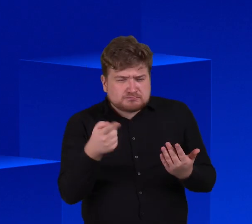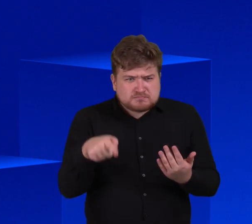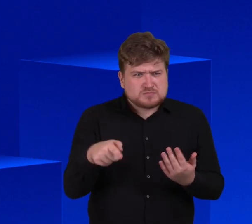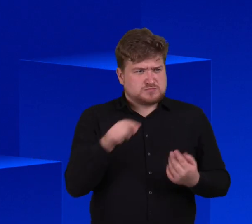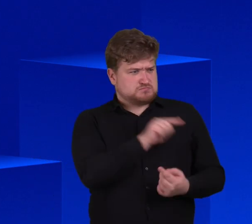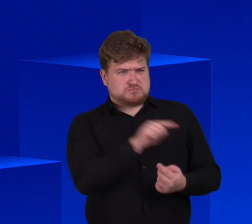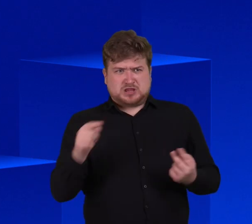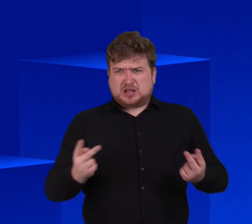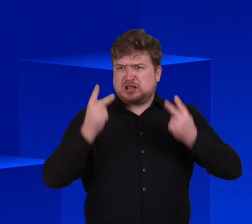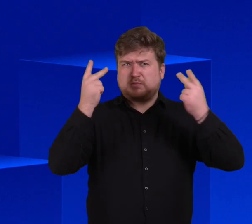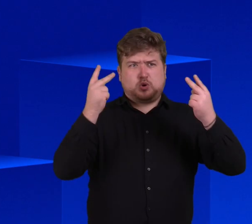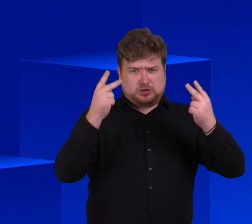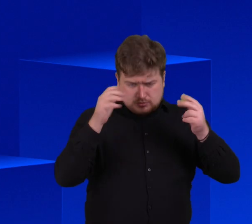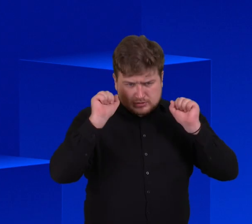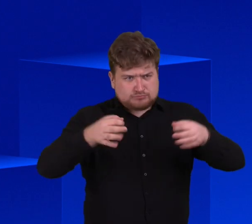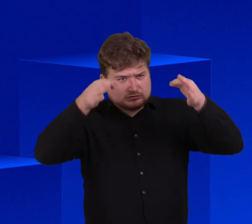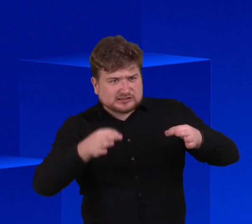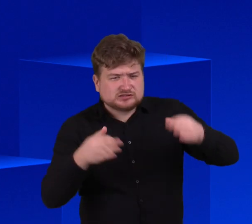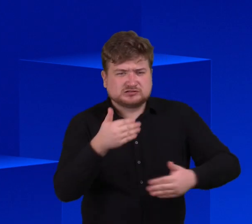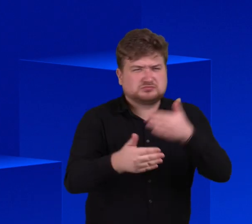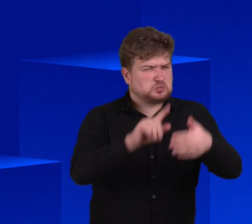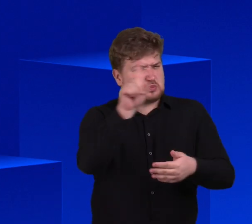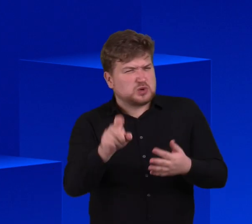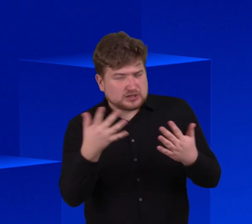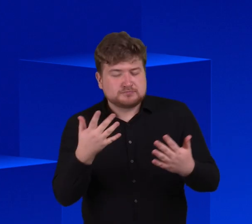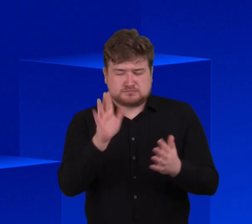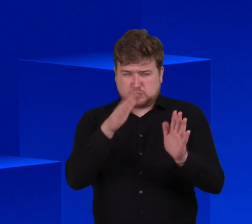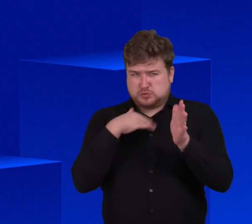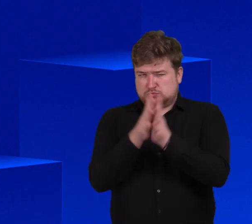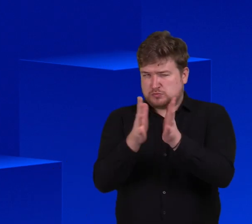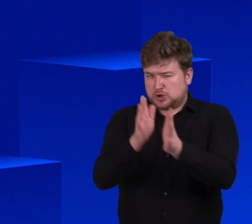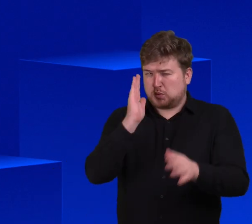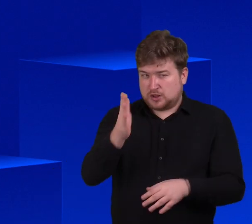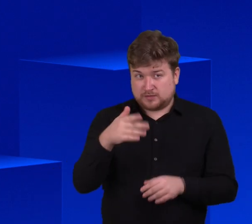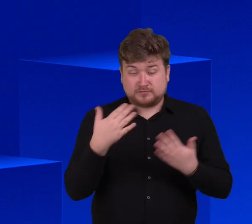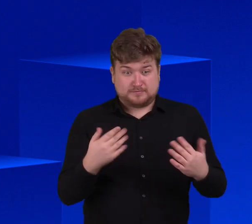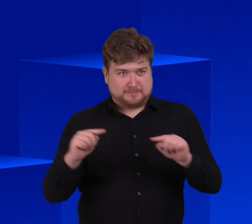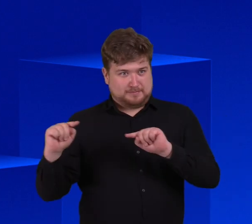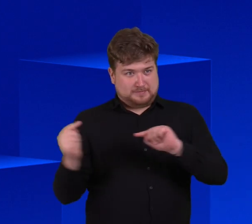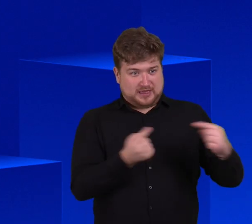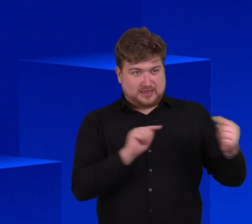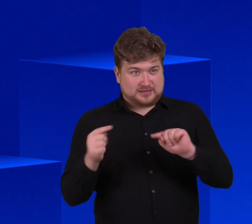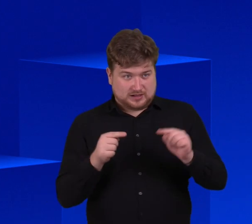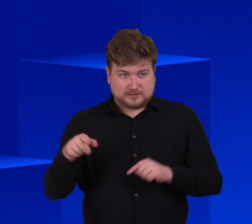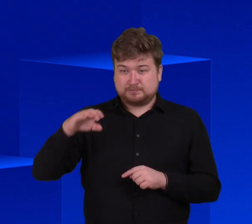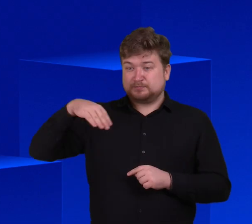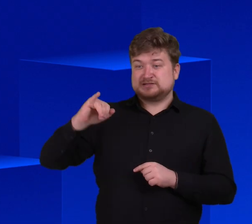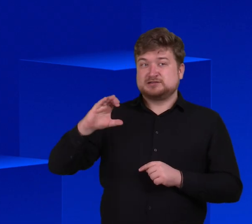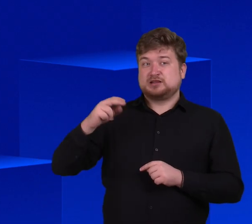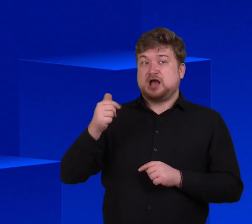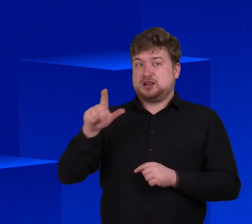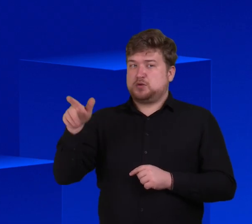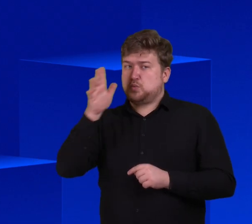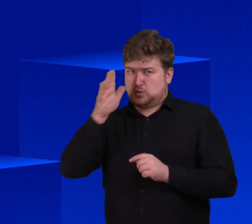on. So, about the mega trends, we heard about that the policies need to be